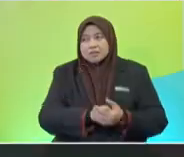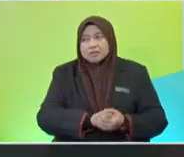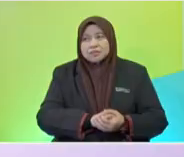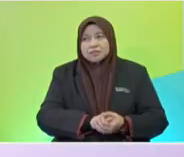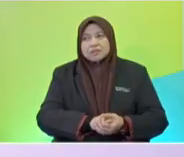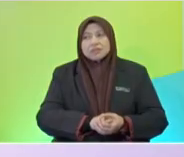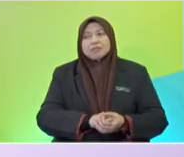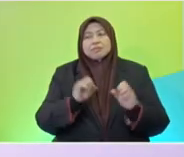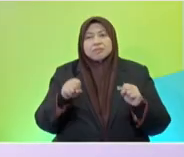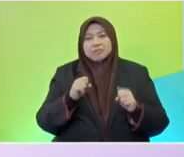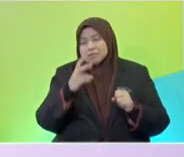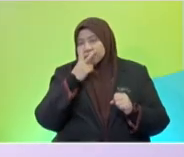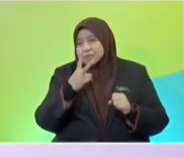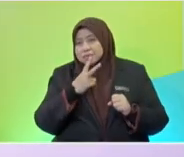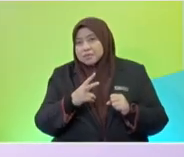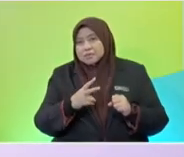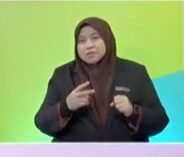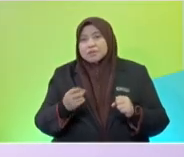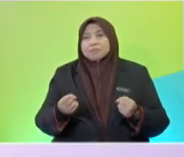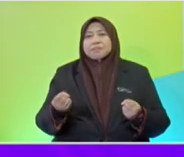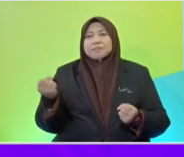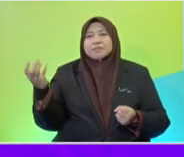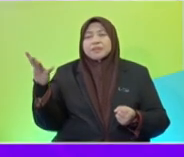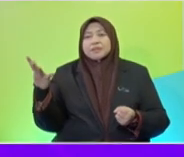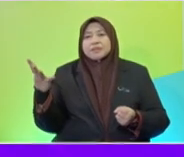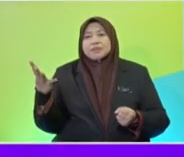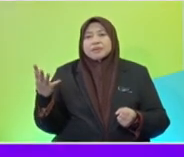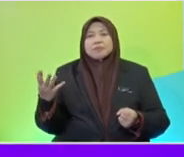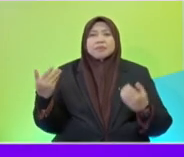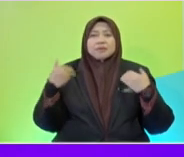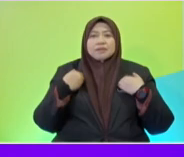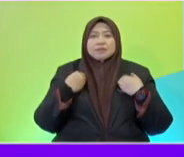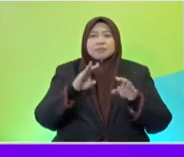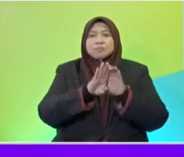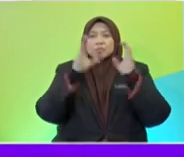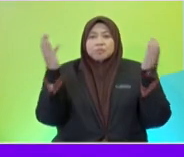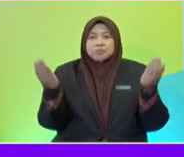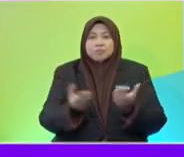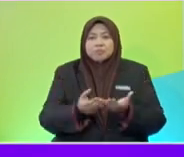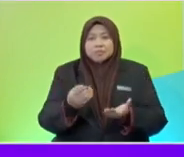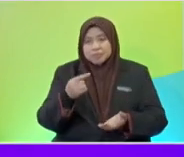can see it. How many yellow balls can you see? I see